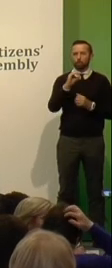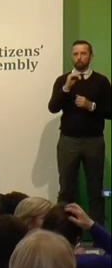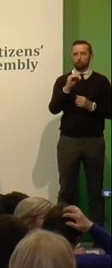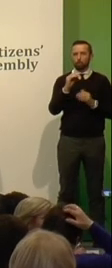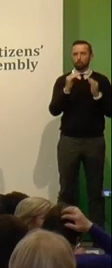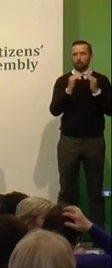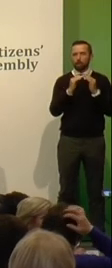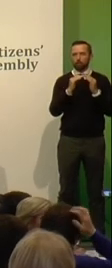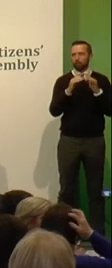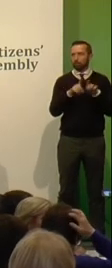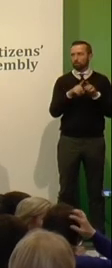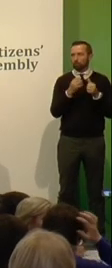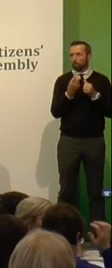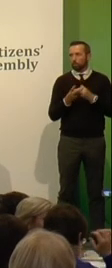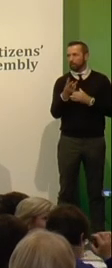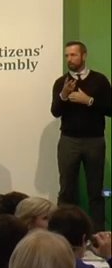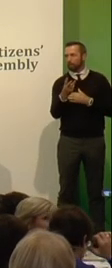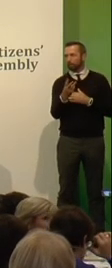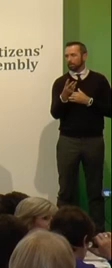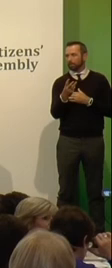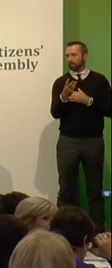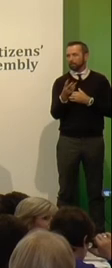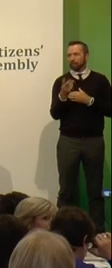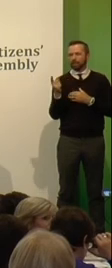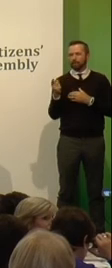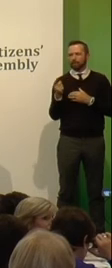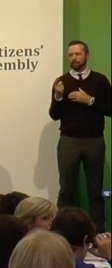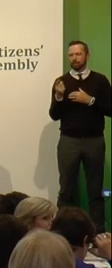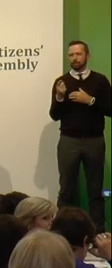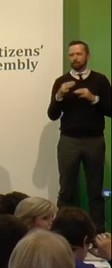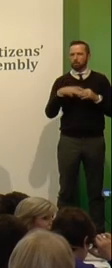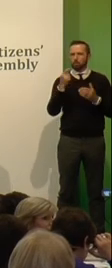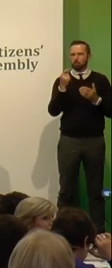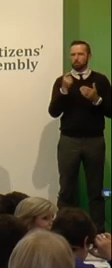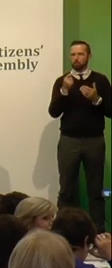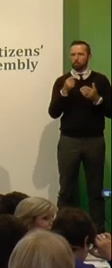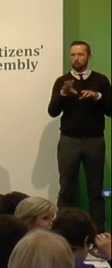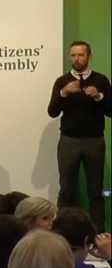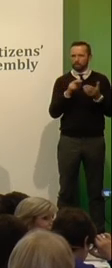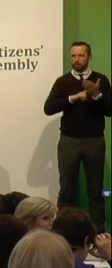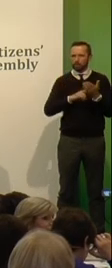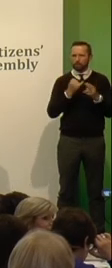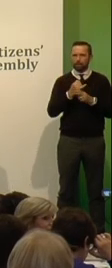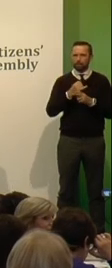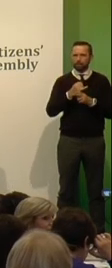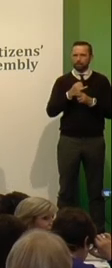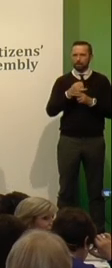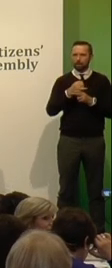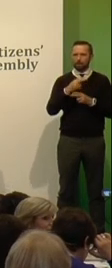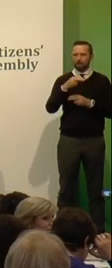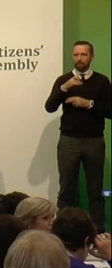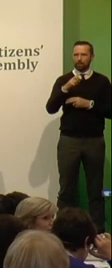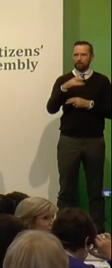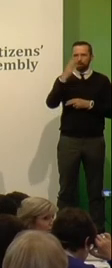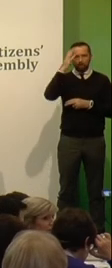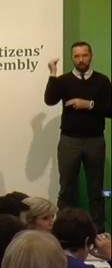one. It's been predominant in Scandinavia and the Netherlands, particularly for younger